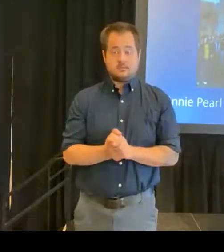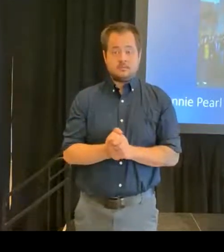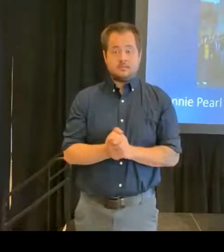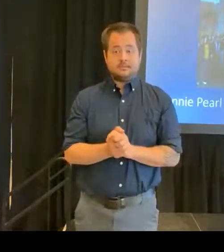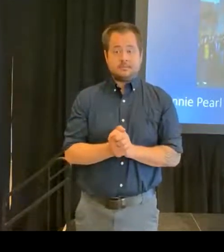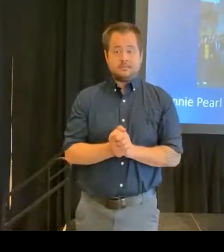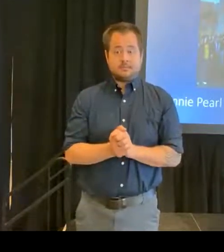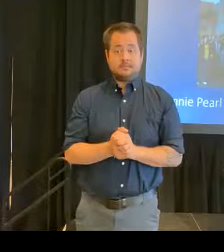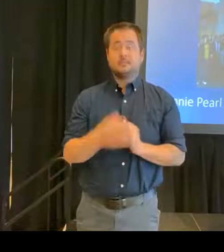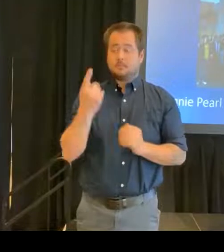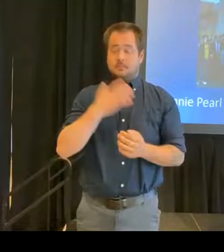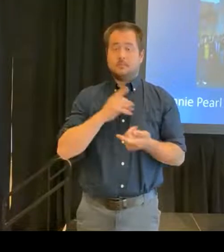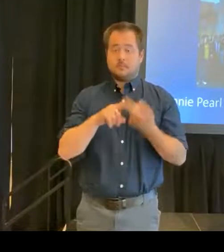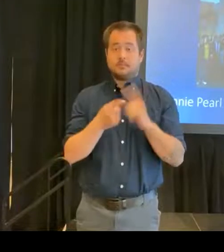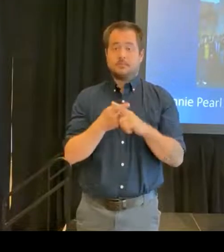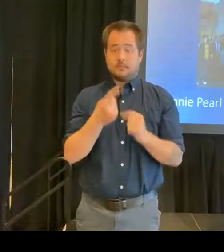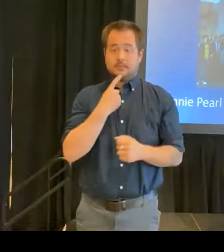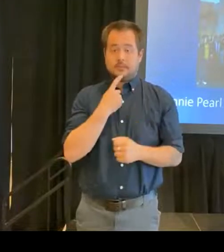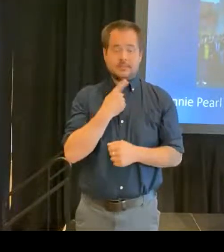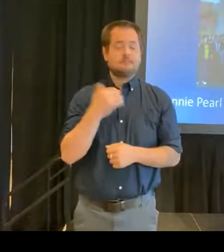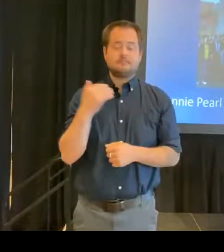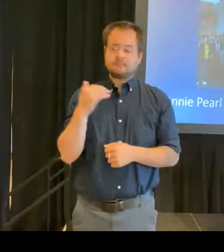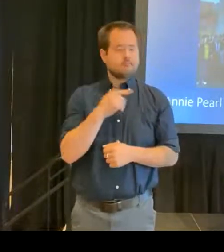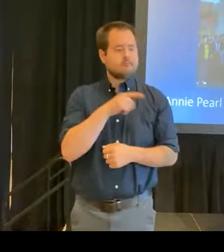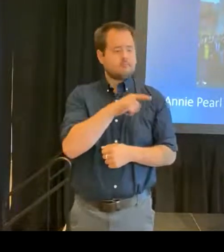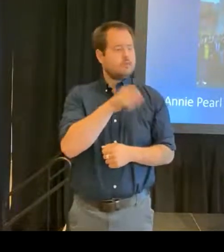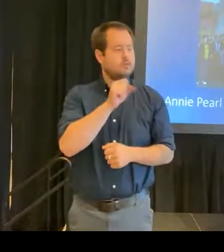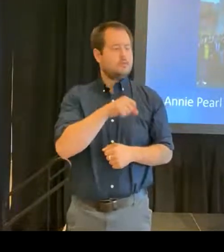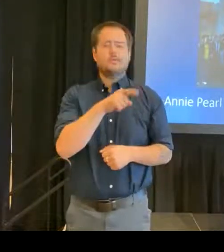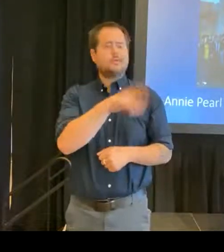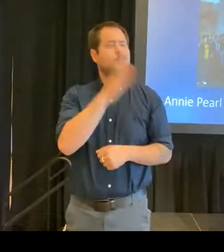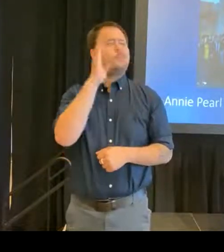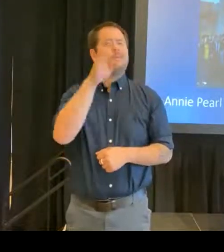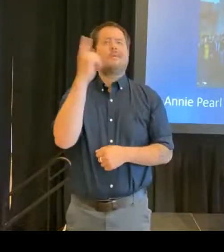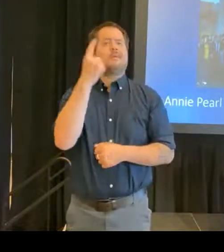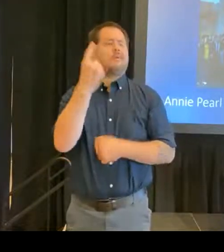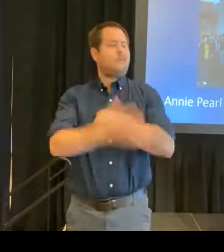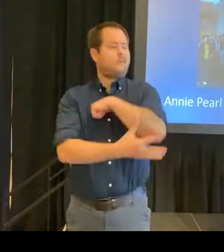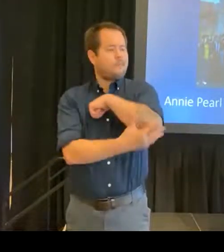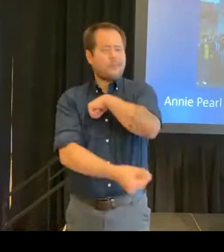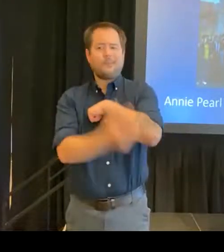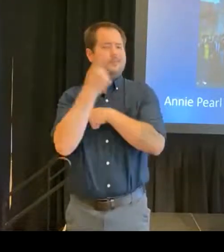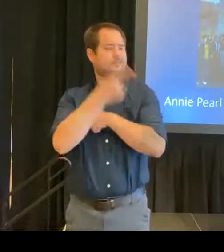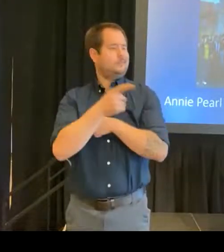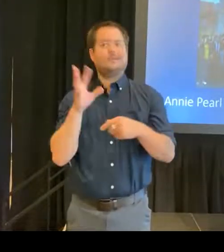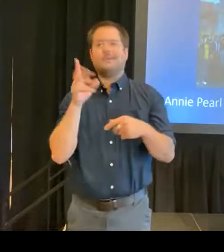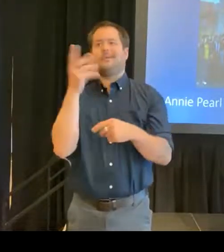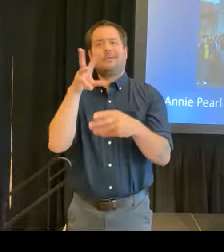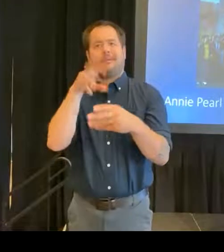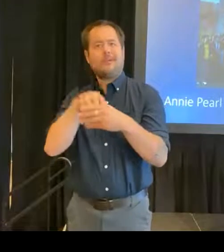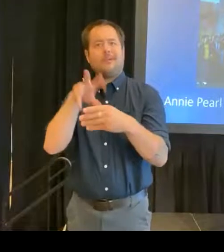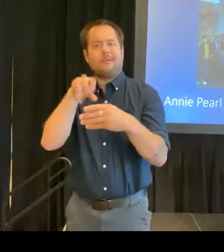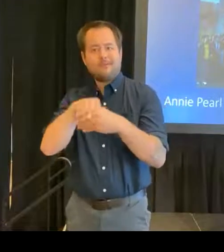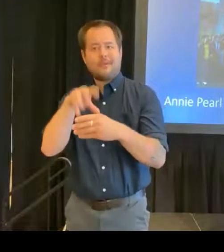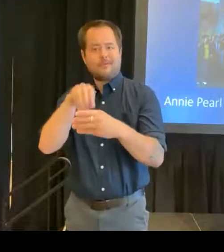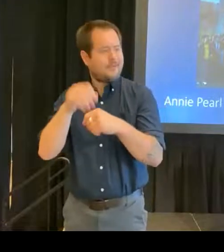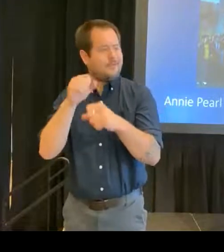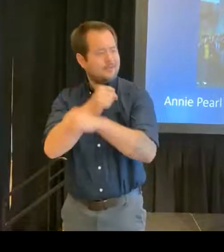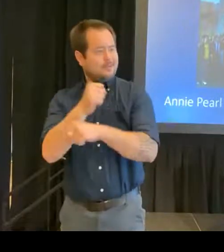And a friend of mine told me, said, Annie Pearl, you're going to always be broke because you're always getting involved in these things.